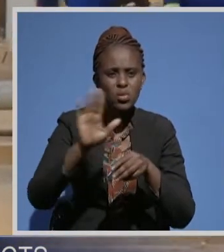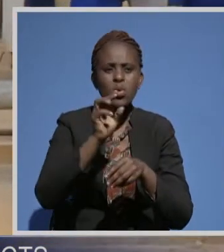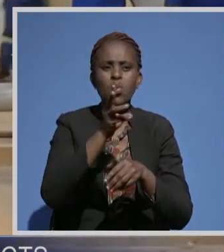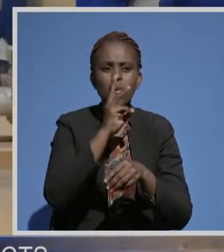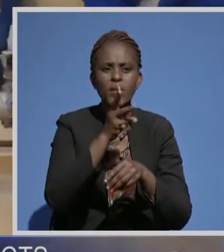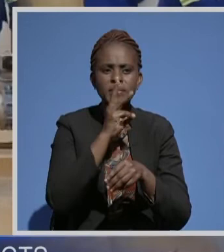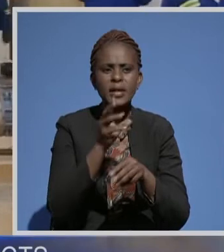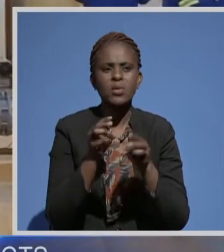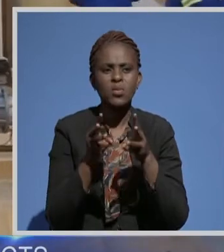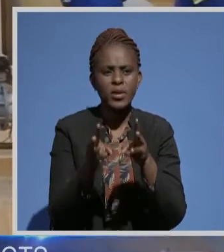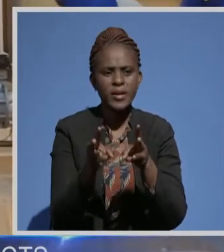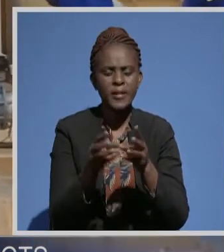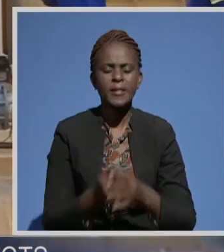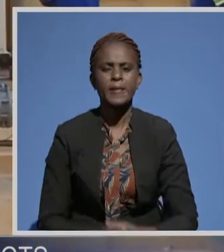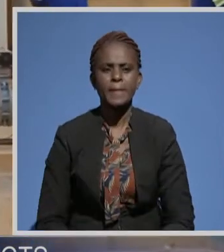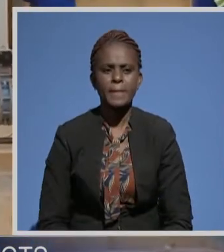sources.